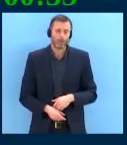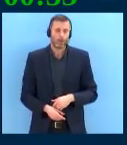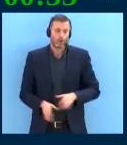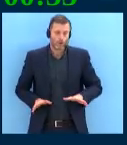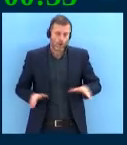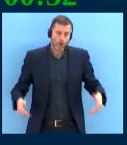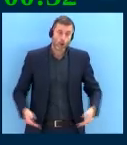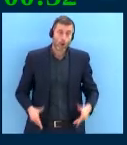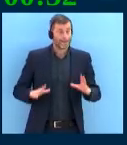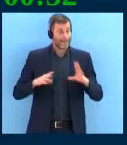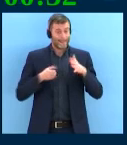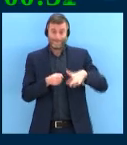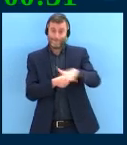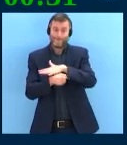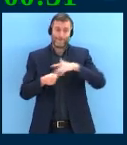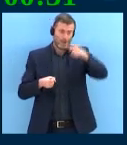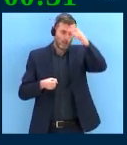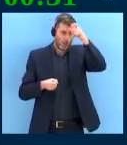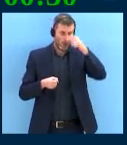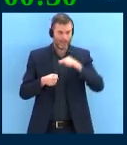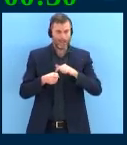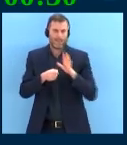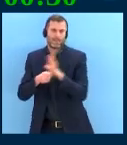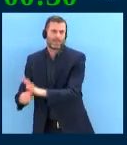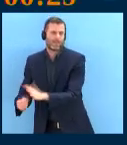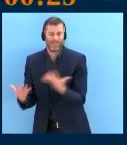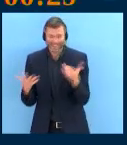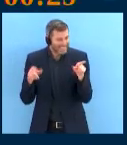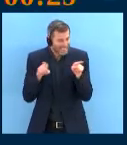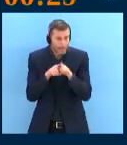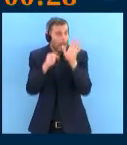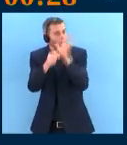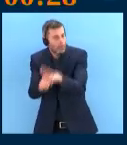changing the single stories we tell through museums, through art,